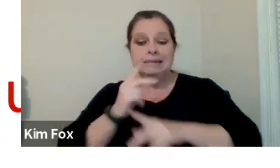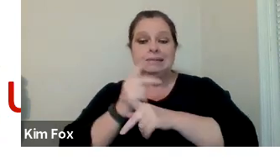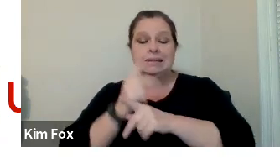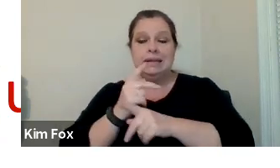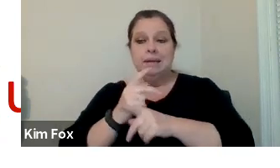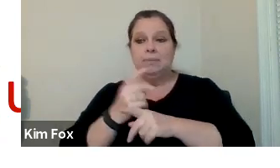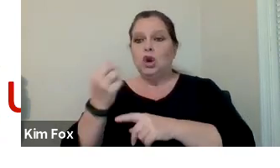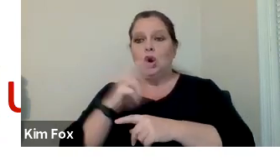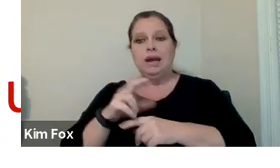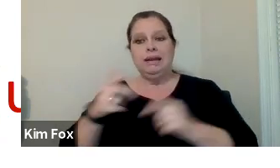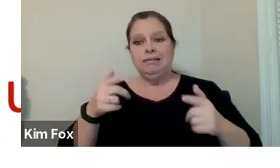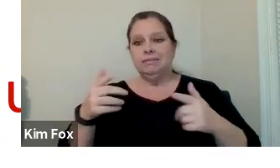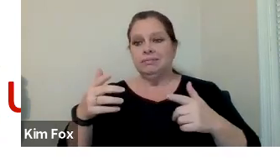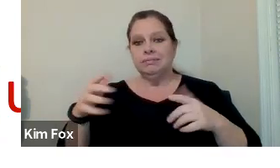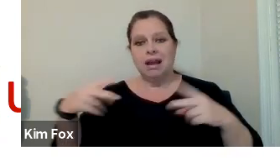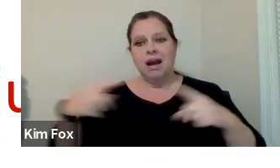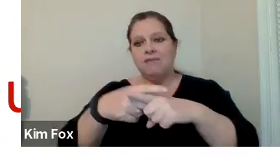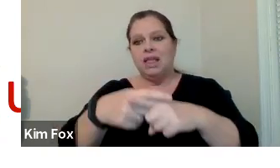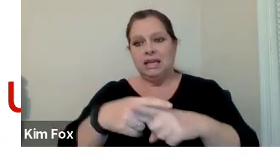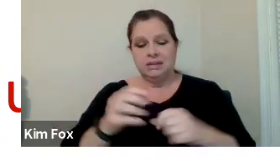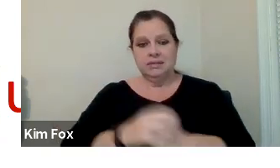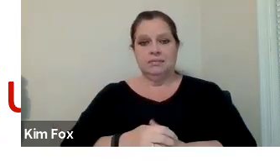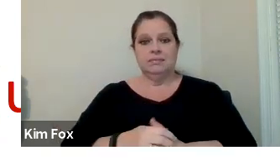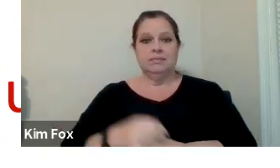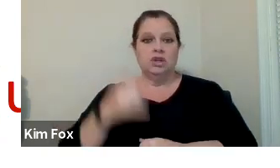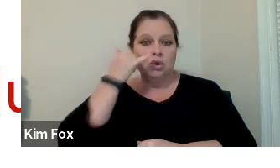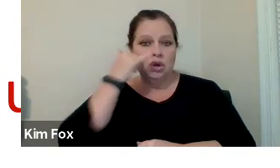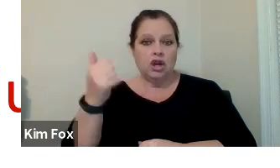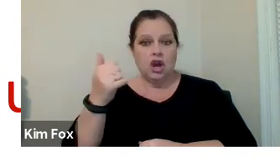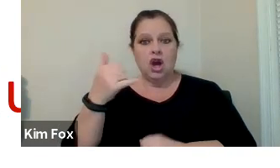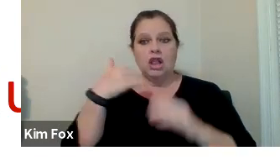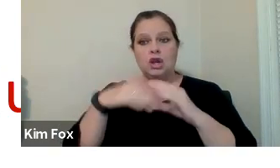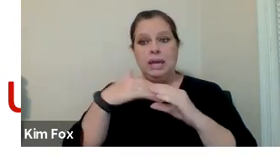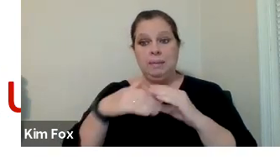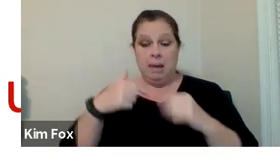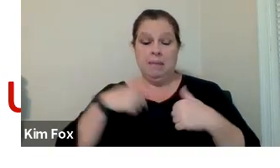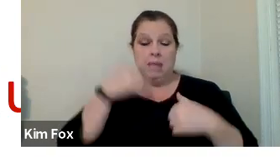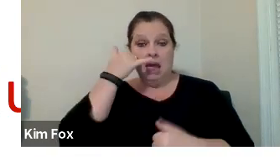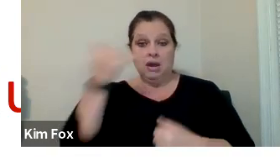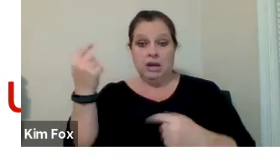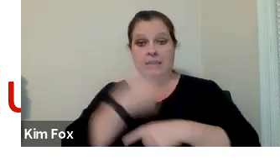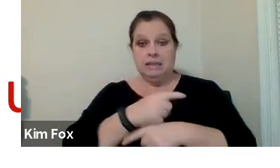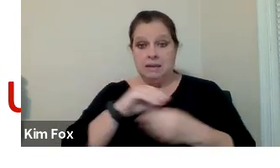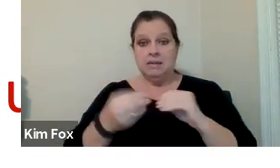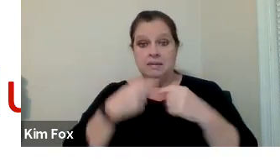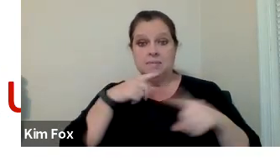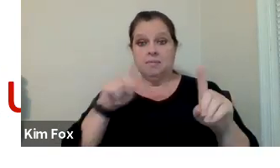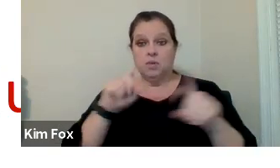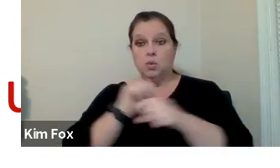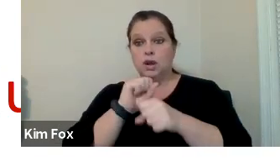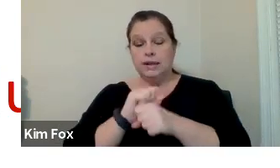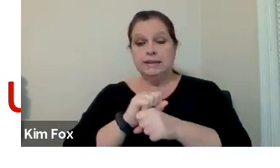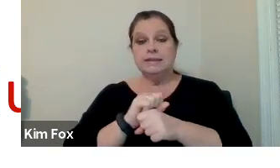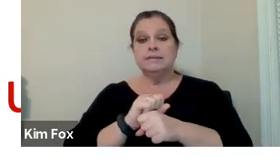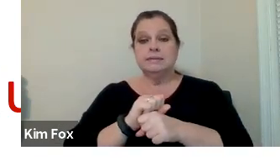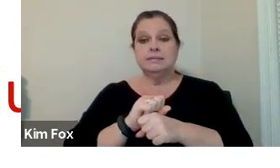conflict. You can call or email them. I actually called them today. The number does work. It is up